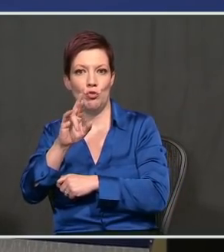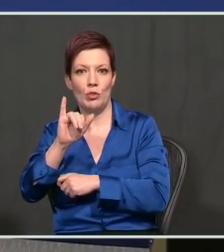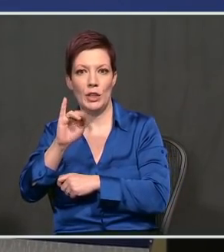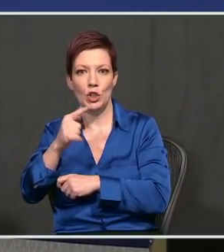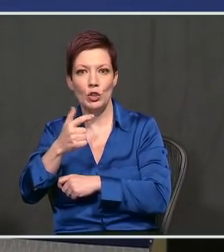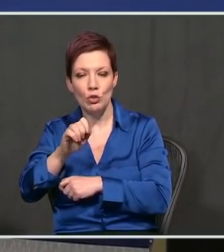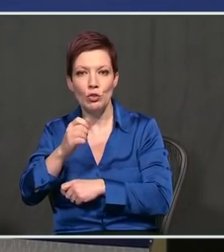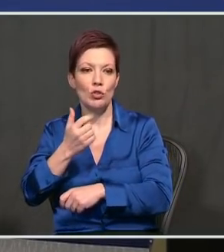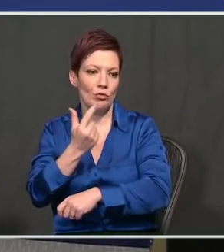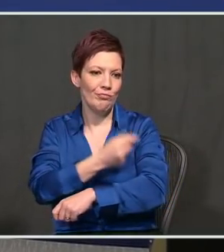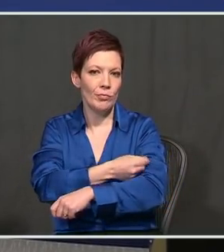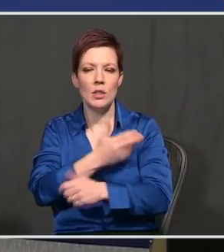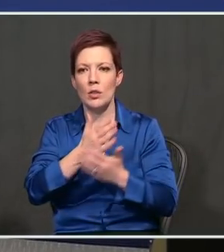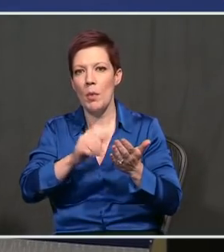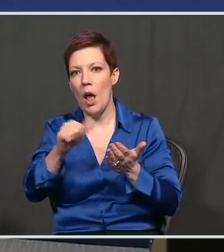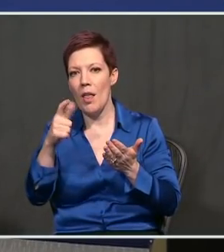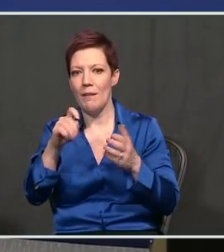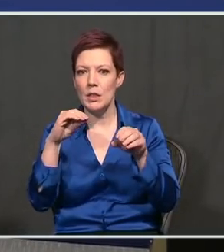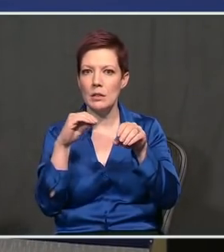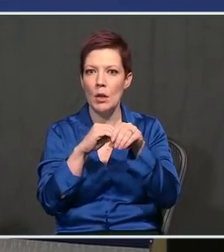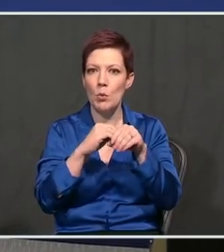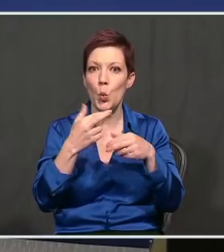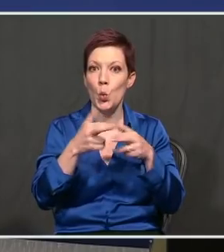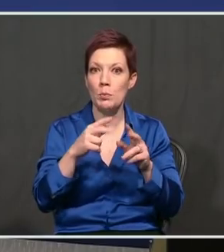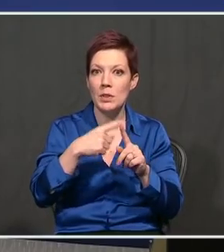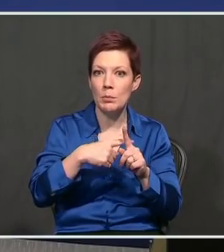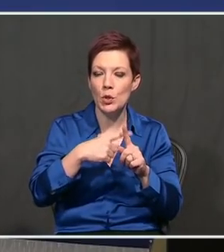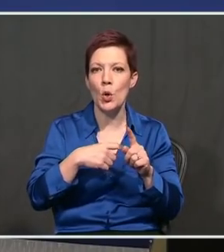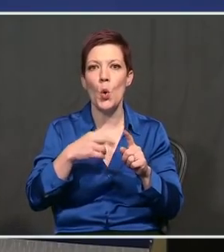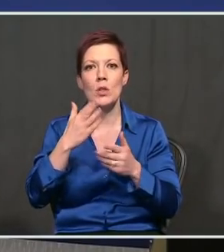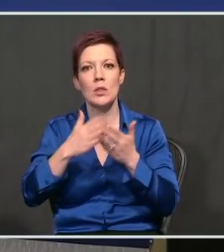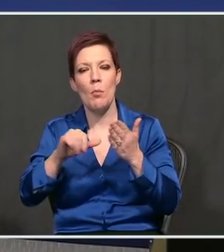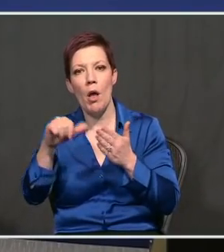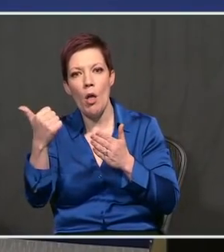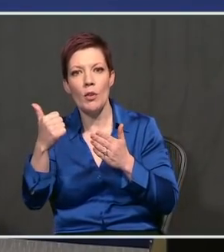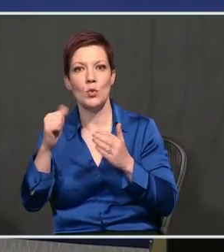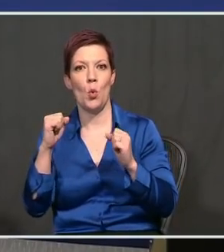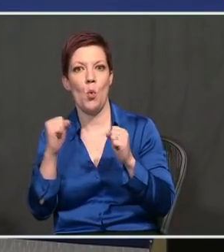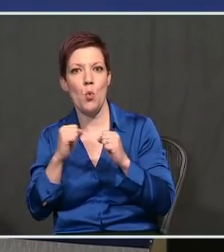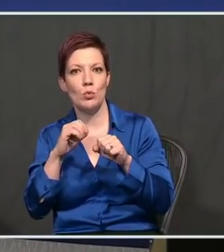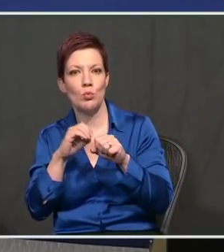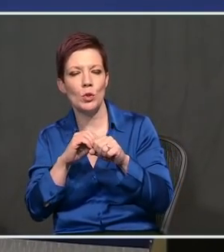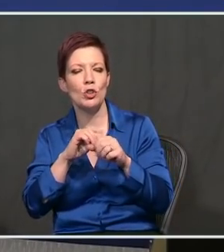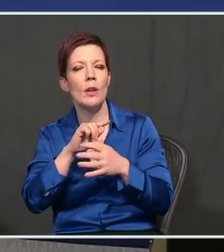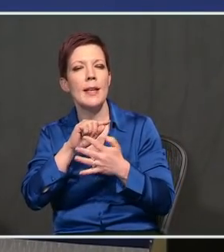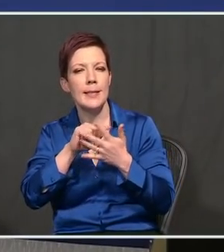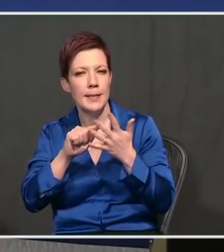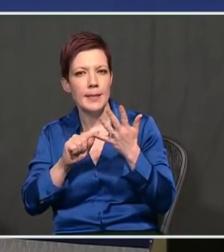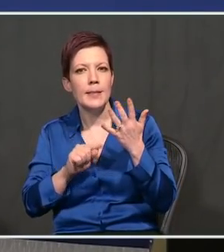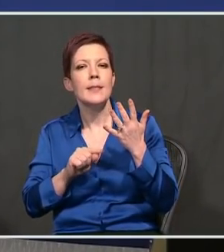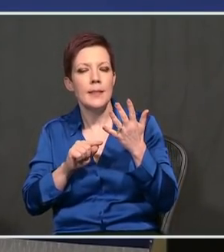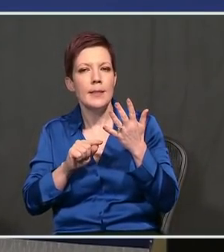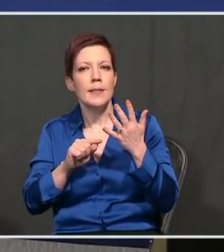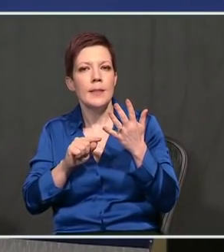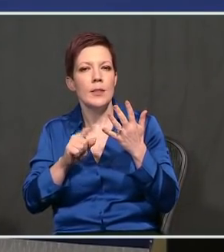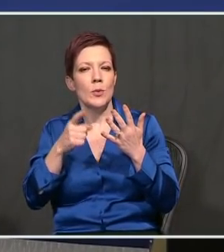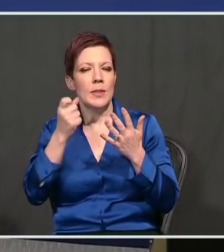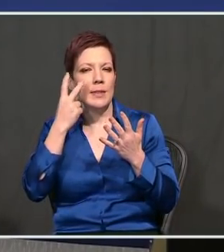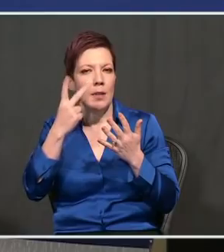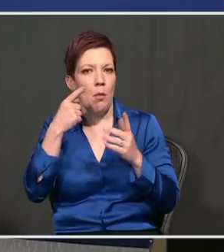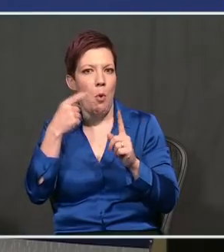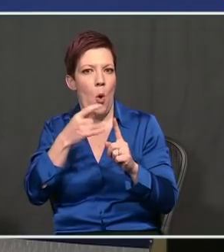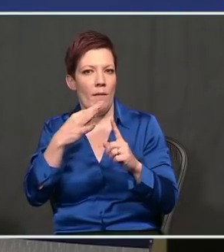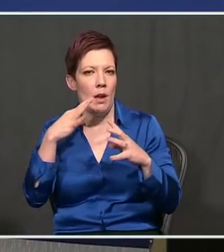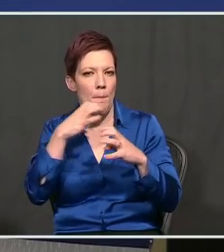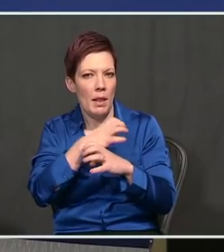80 degrees Celsius, others at room temperature. I think you get the point. Nonetheless, General Perna and his team from the Army Logistics Command,